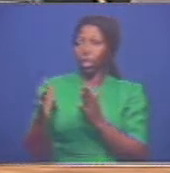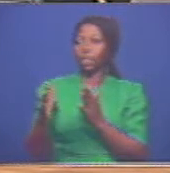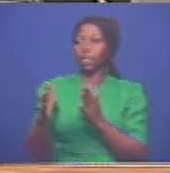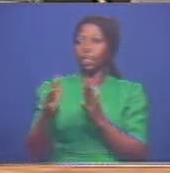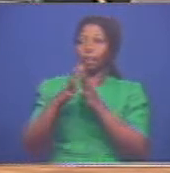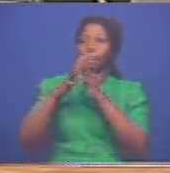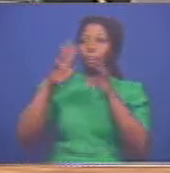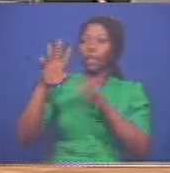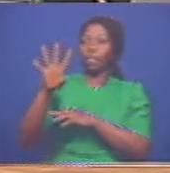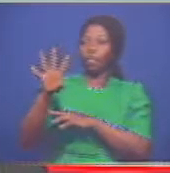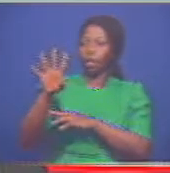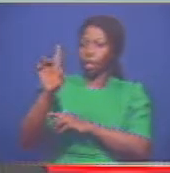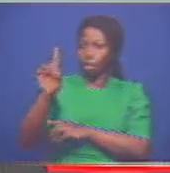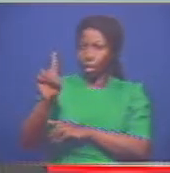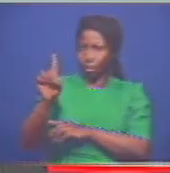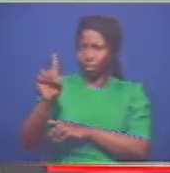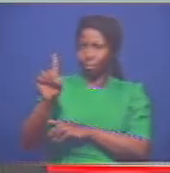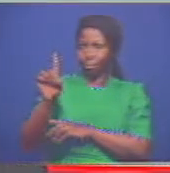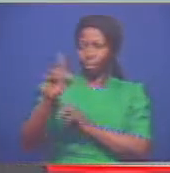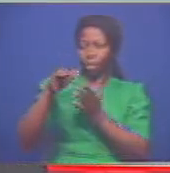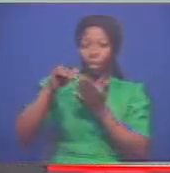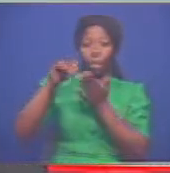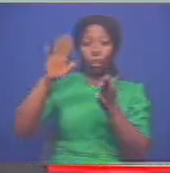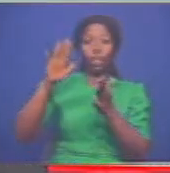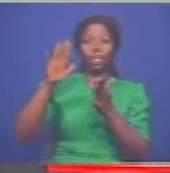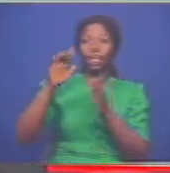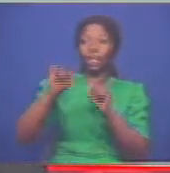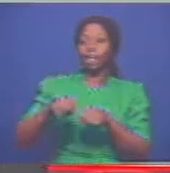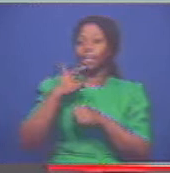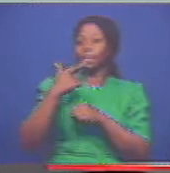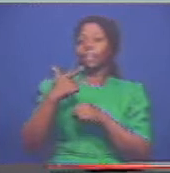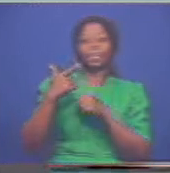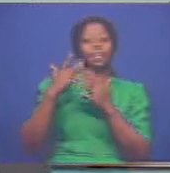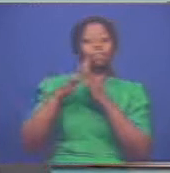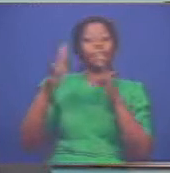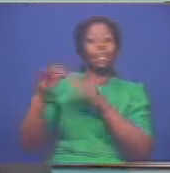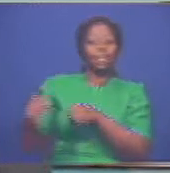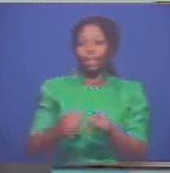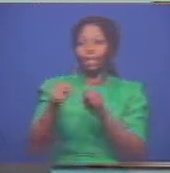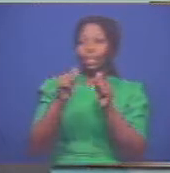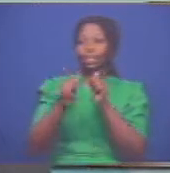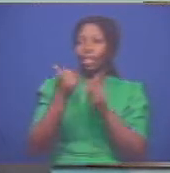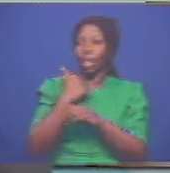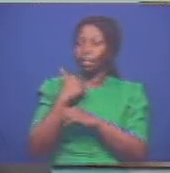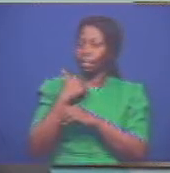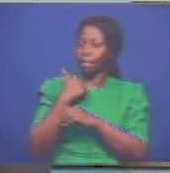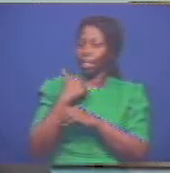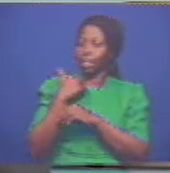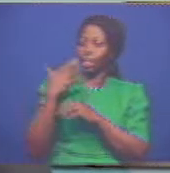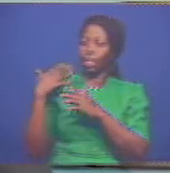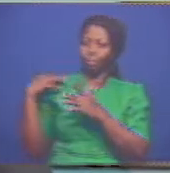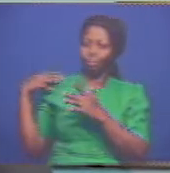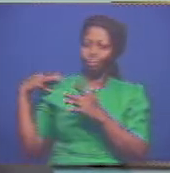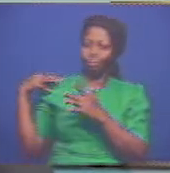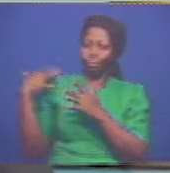Big Four is one of the most, I would say, vibrant strategies that you have had over a long time.